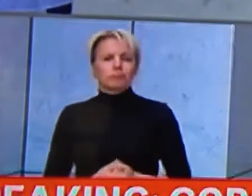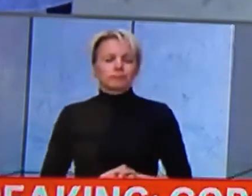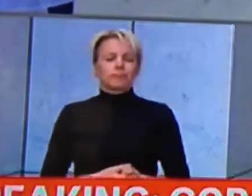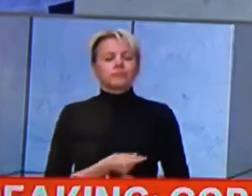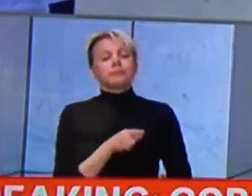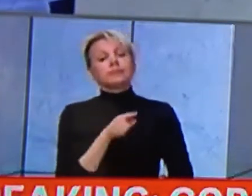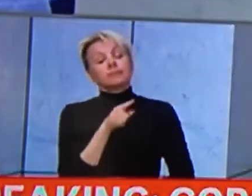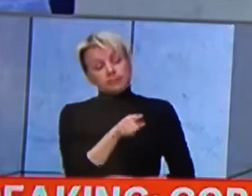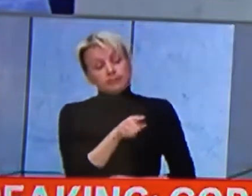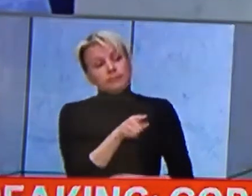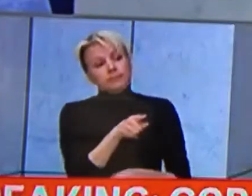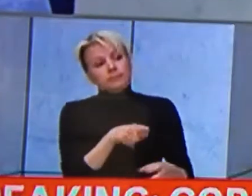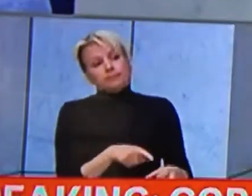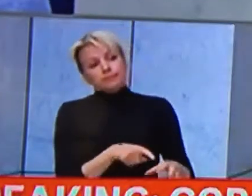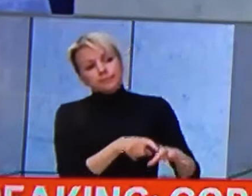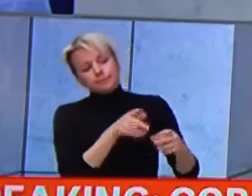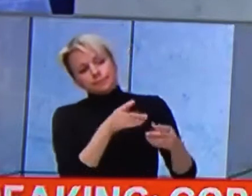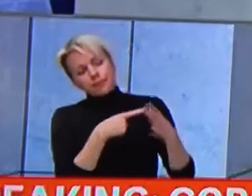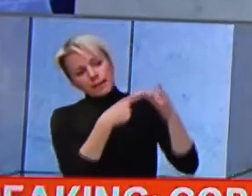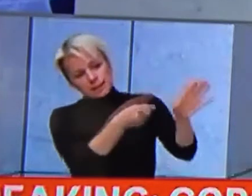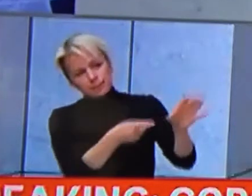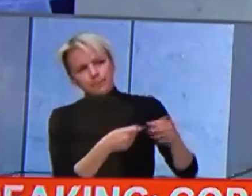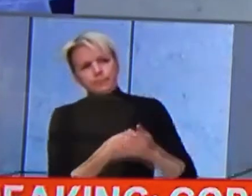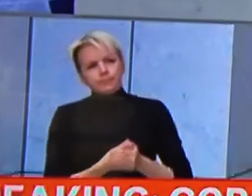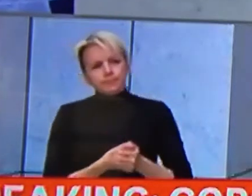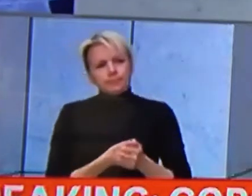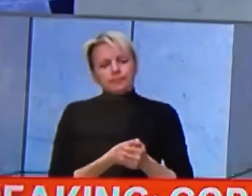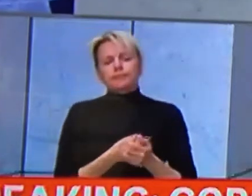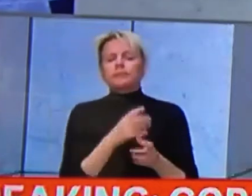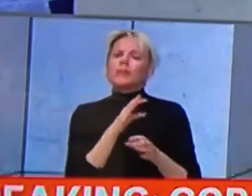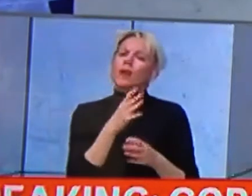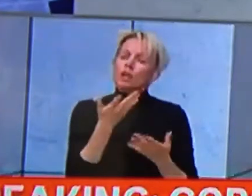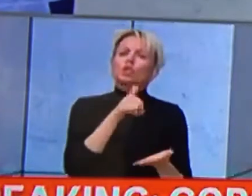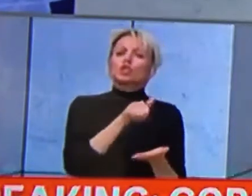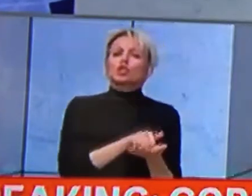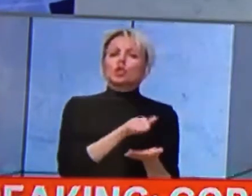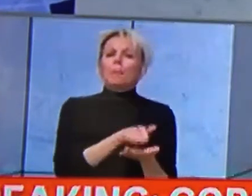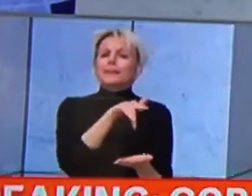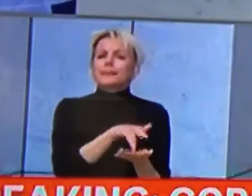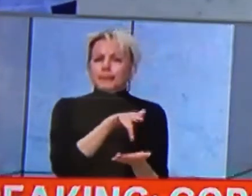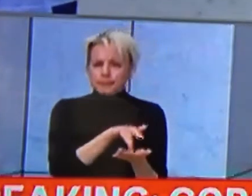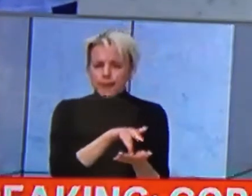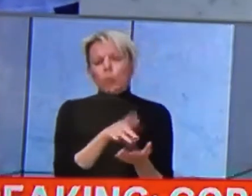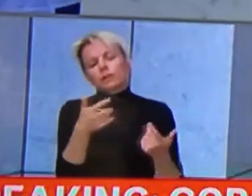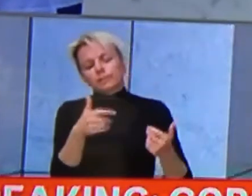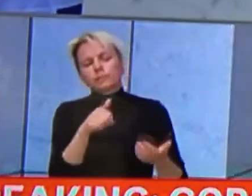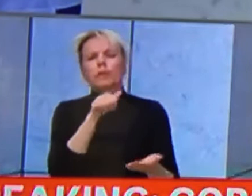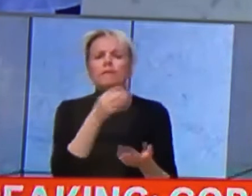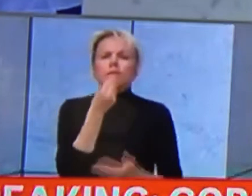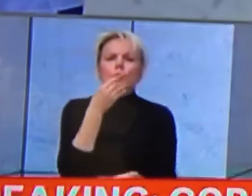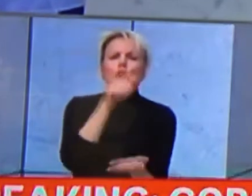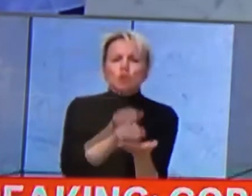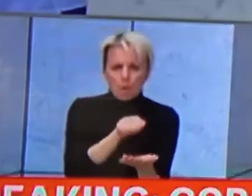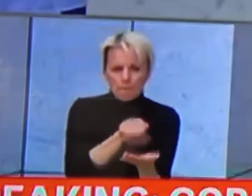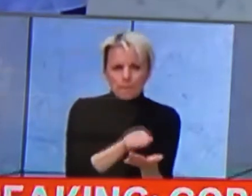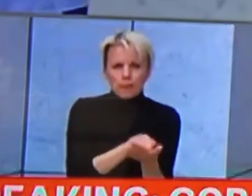speaking about the term that you have. Shopping centres, well, more specifically, I should say, supermarkets, food, all the